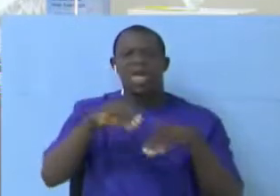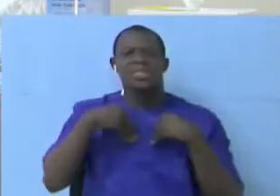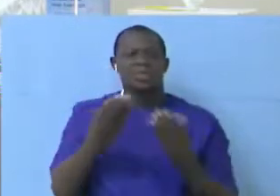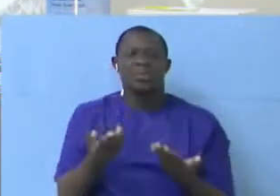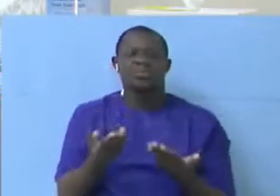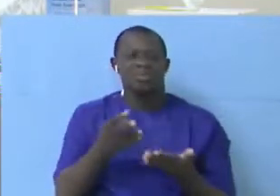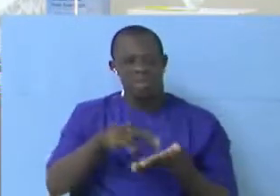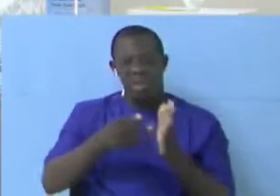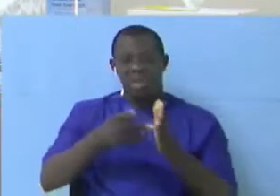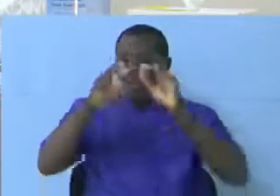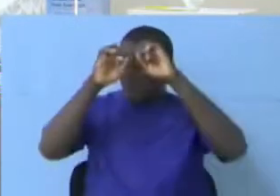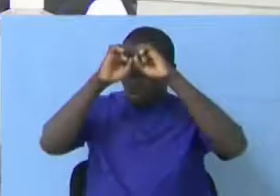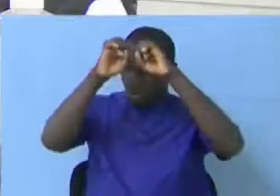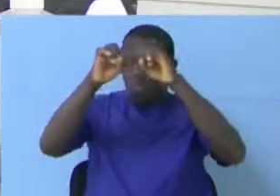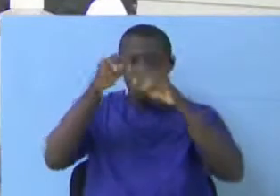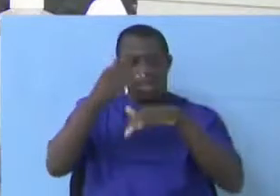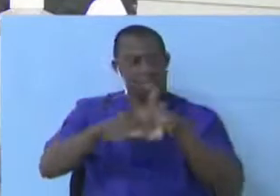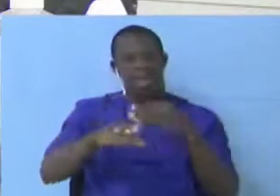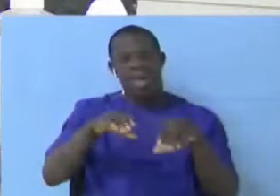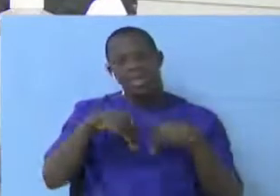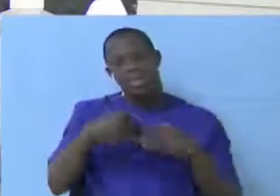Denials.